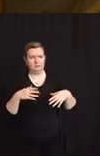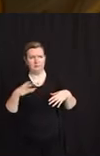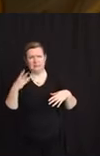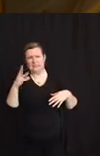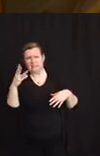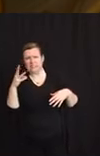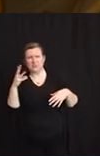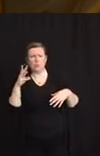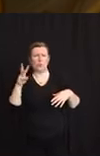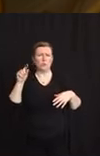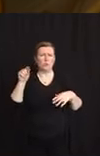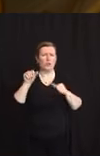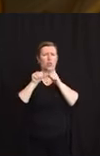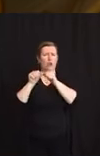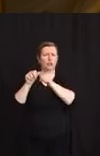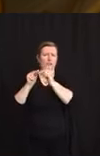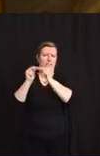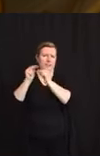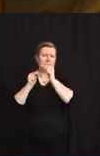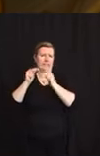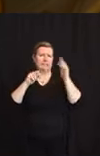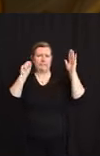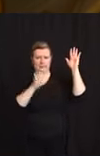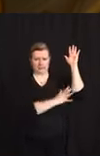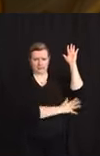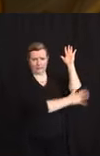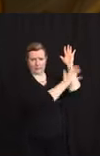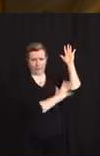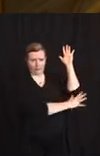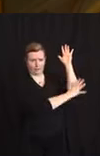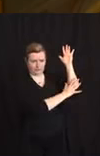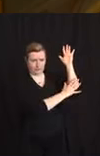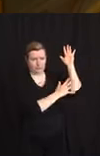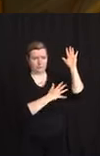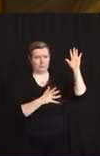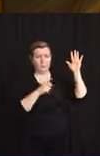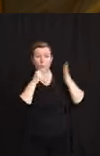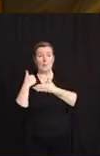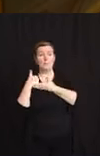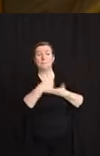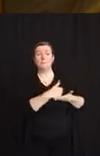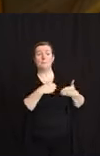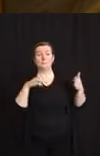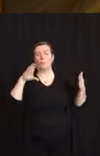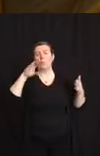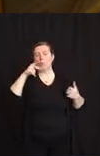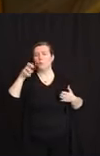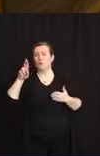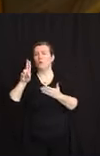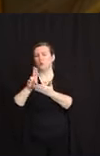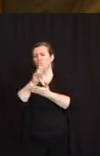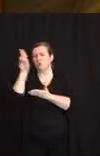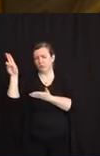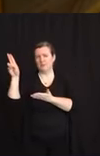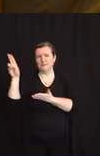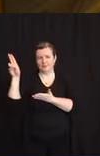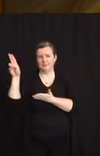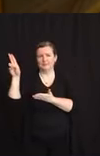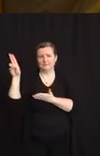care facilities in the South with the help of Cooper University to test those